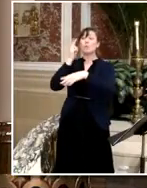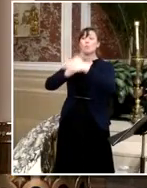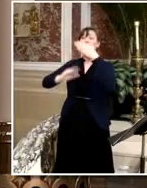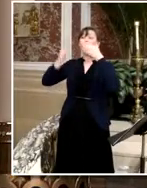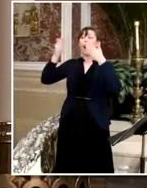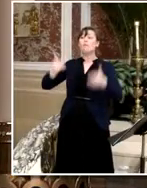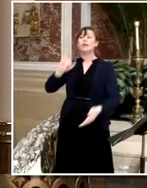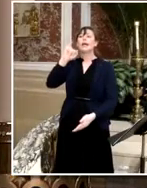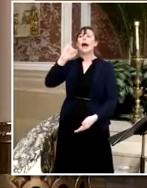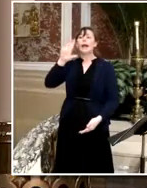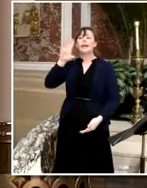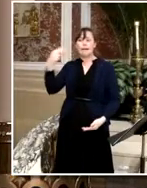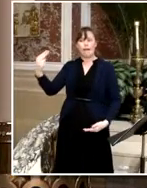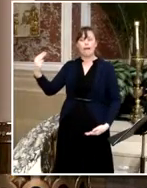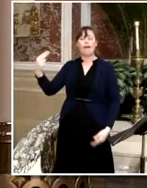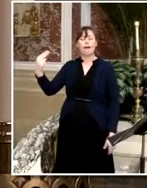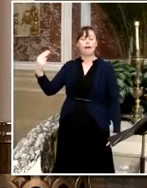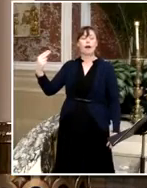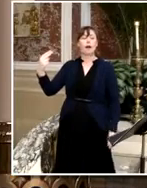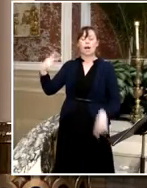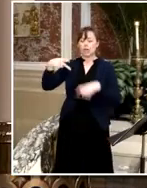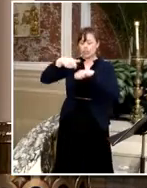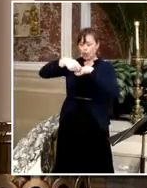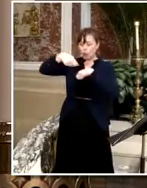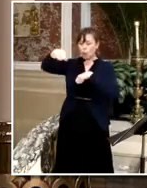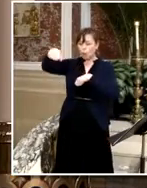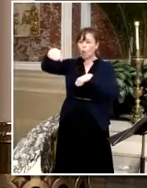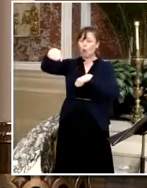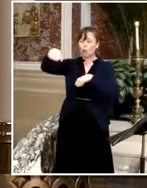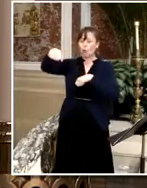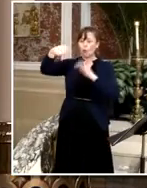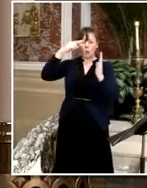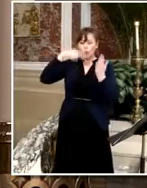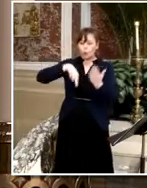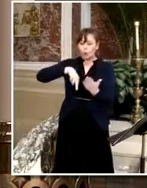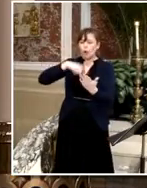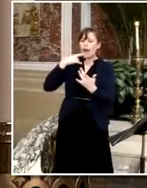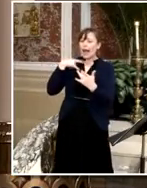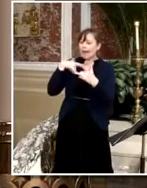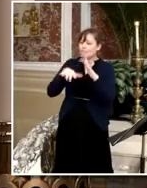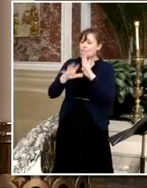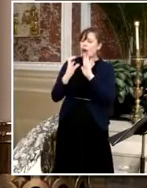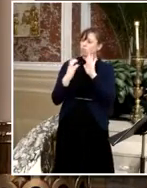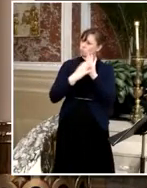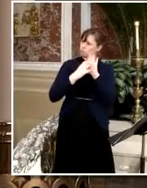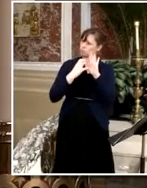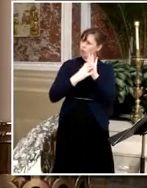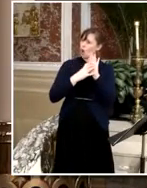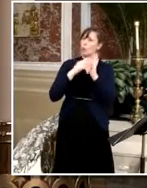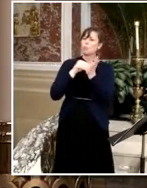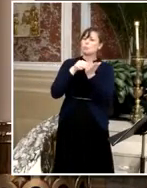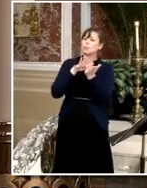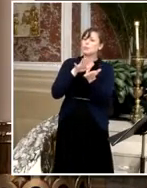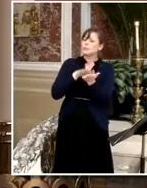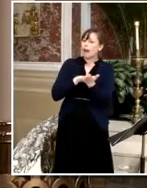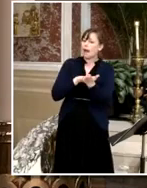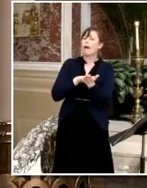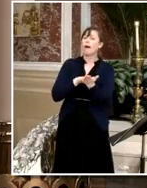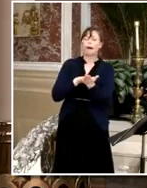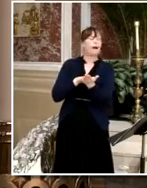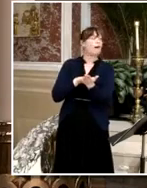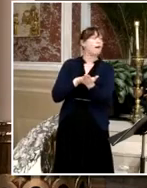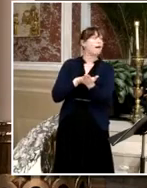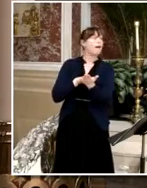Isaiah. He unrolled the scroll and found the passage where it was written,